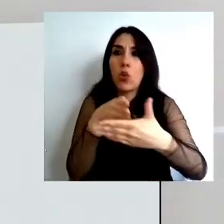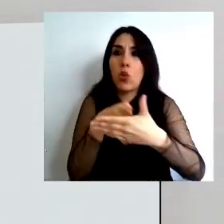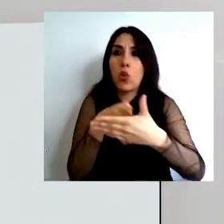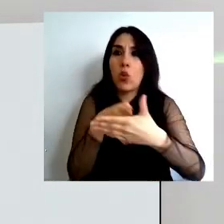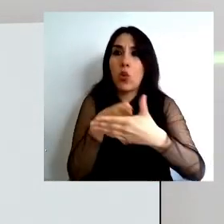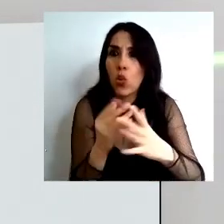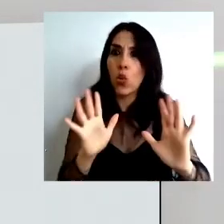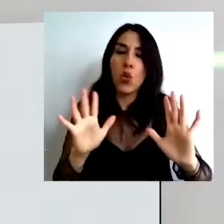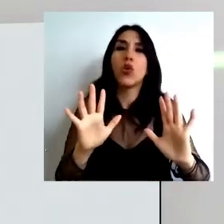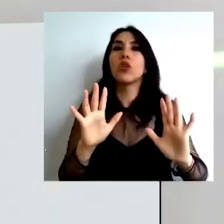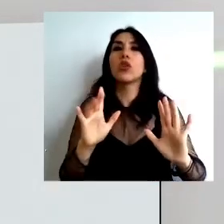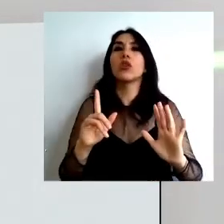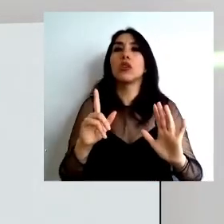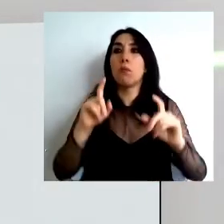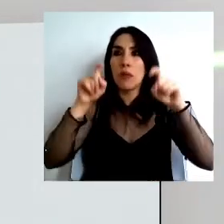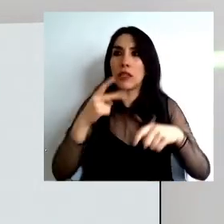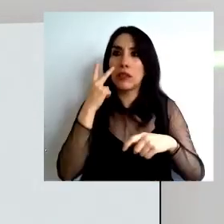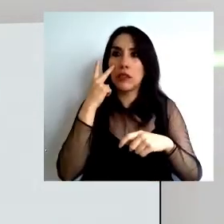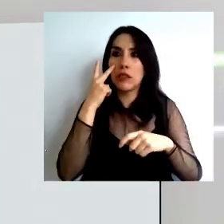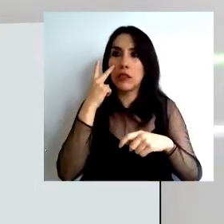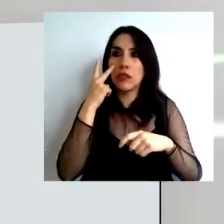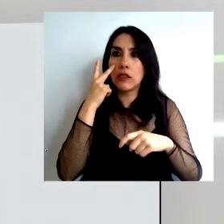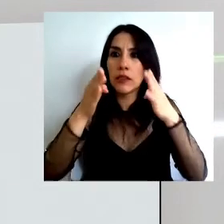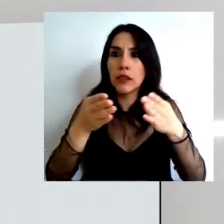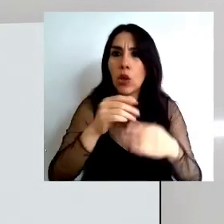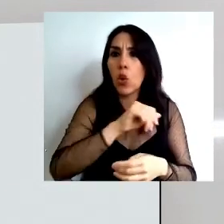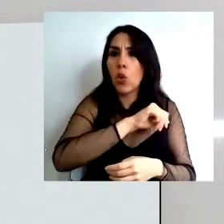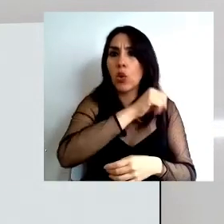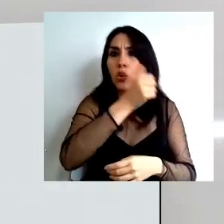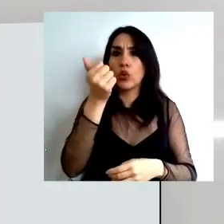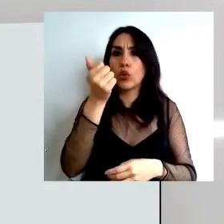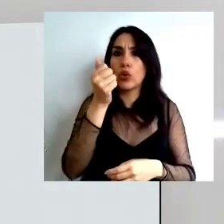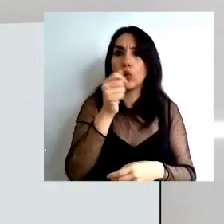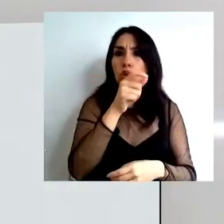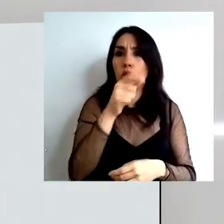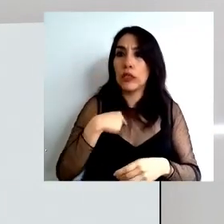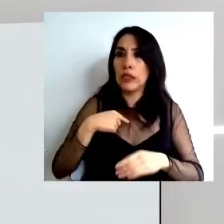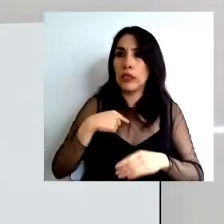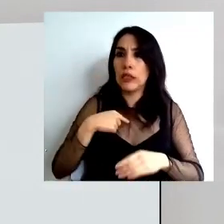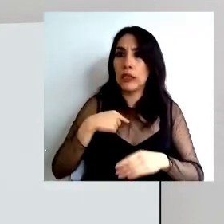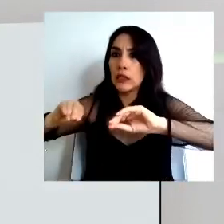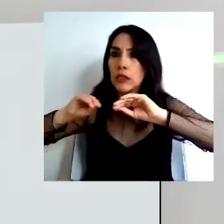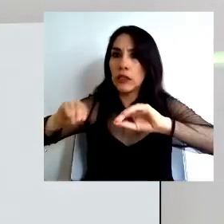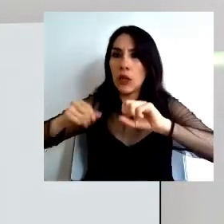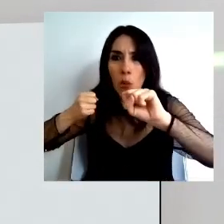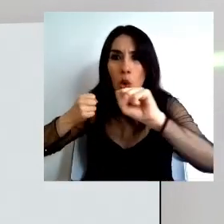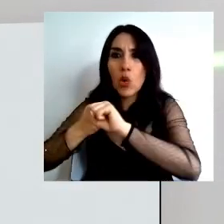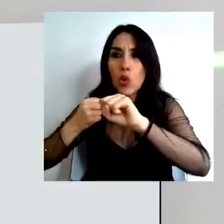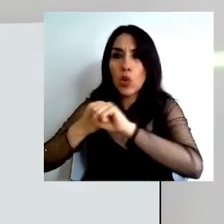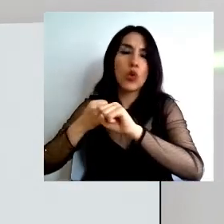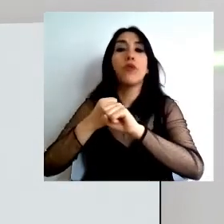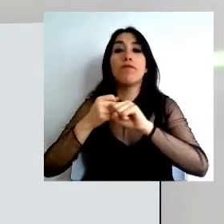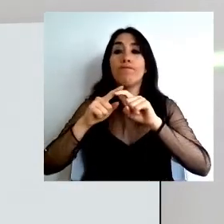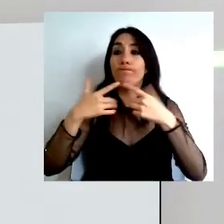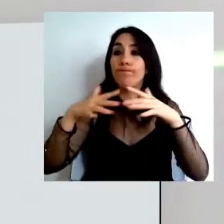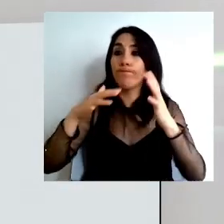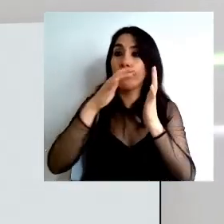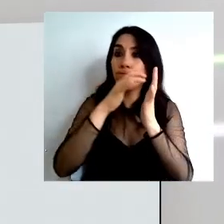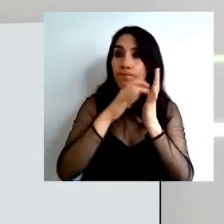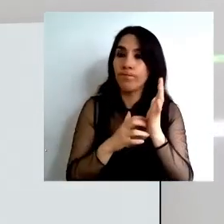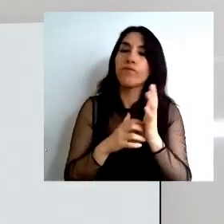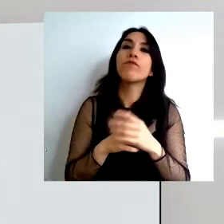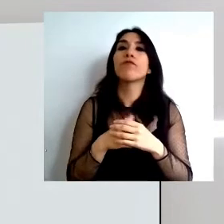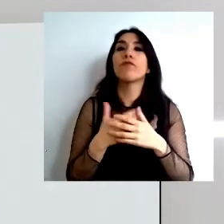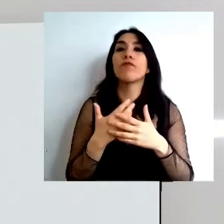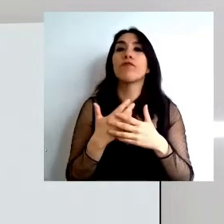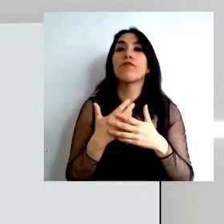that they can write in simple language without any training, only